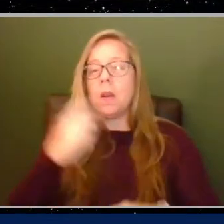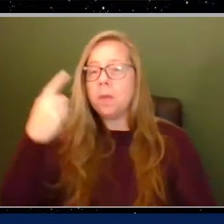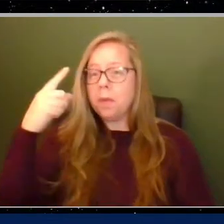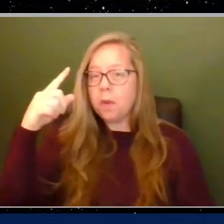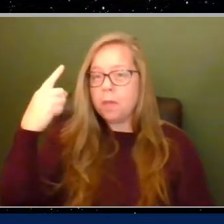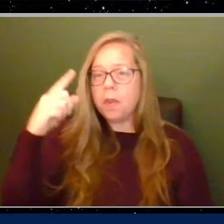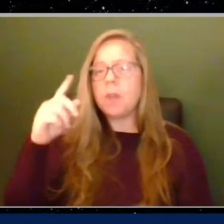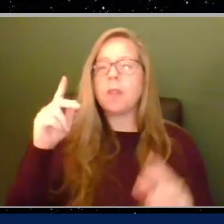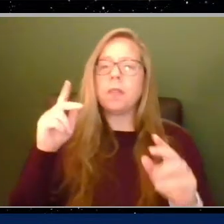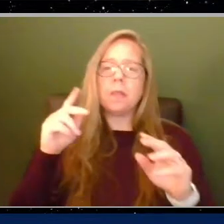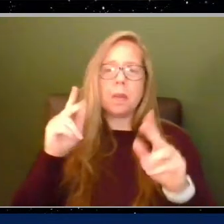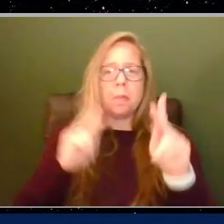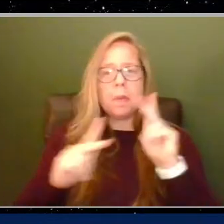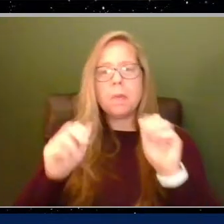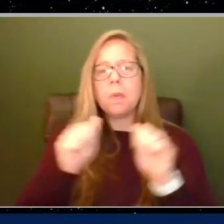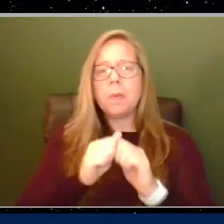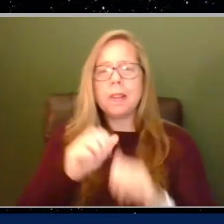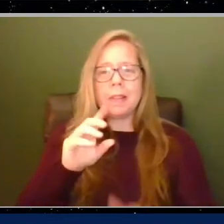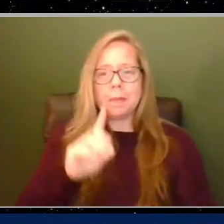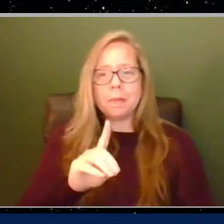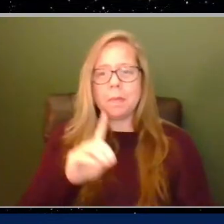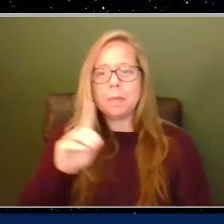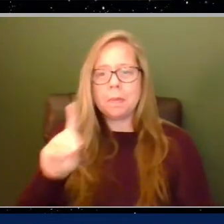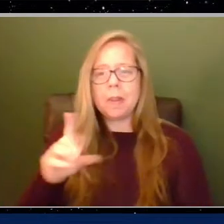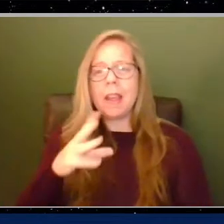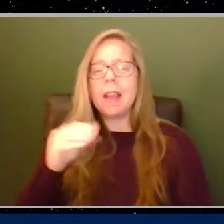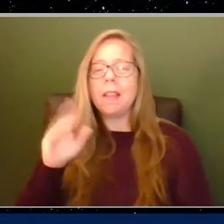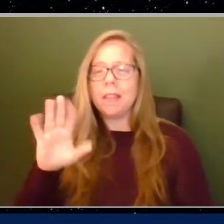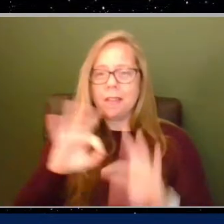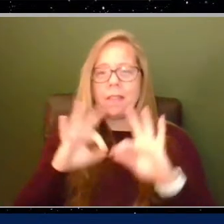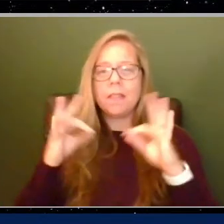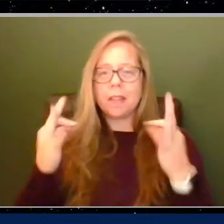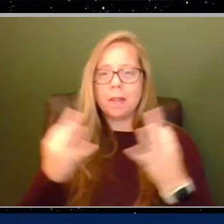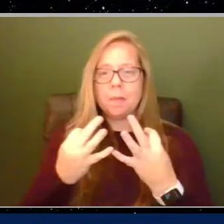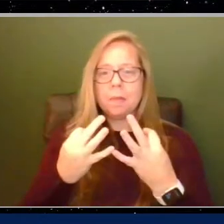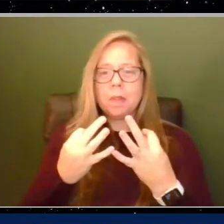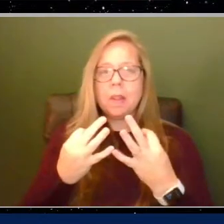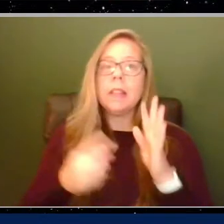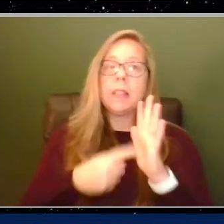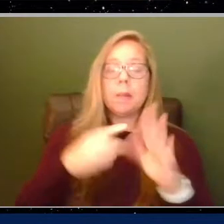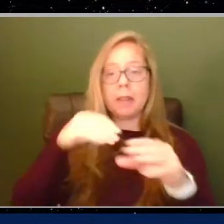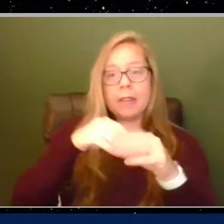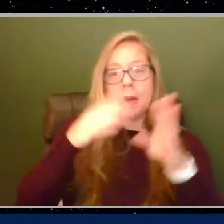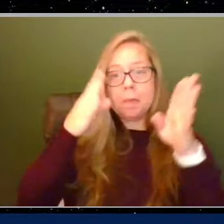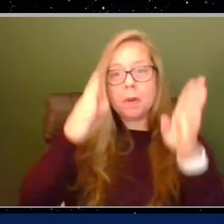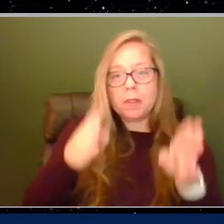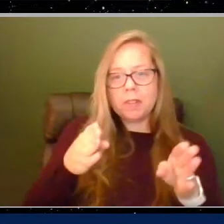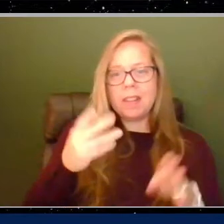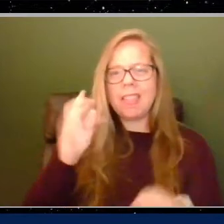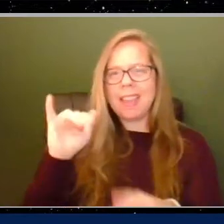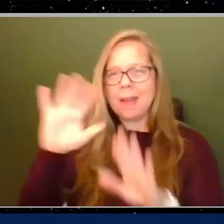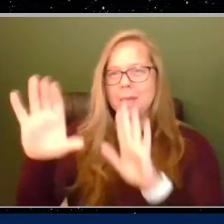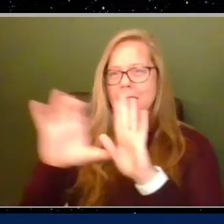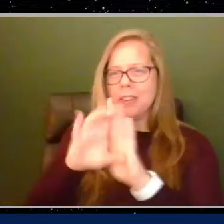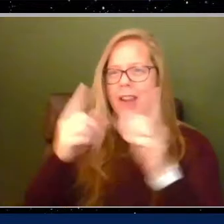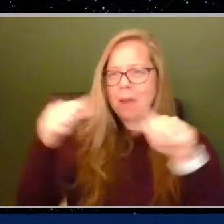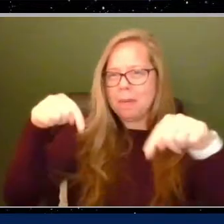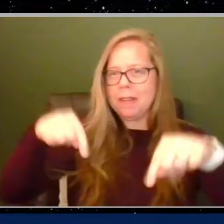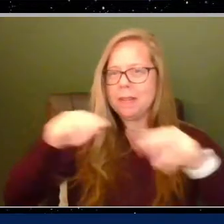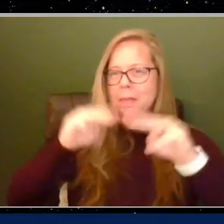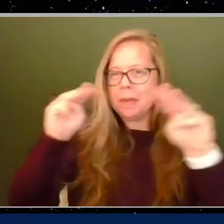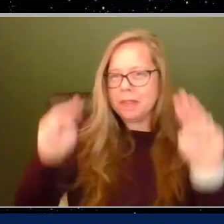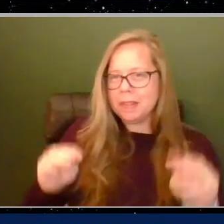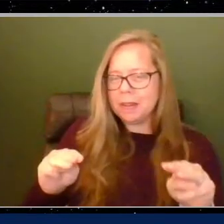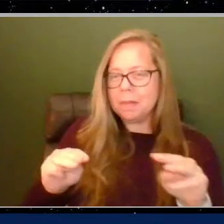individuals with developmental disabilities and their families. We do those both in person, which is what this picture is from, right, as well as